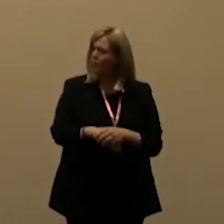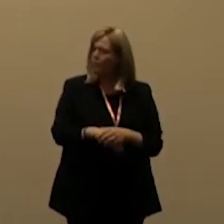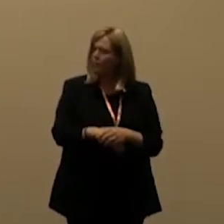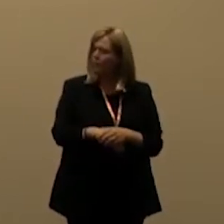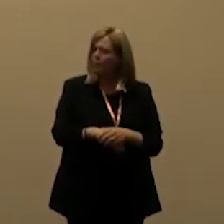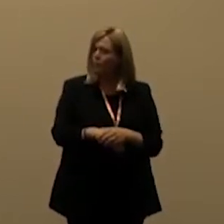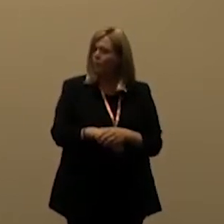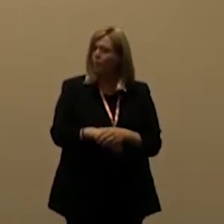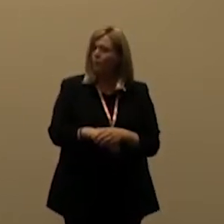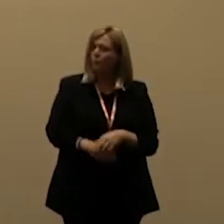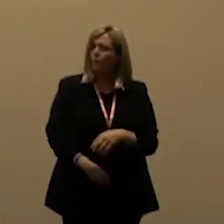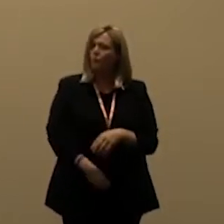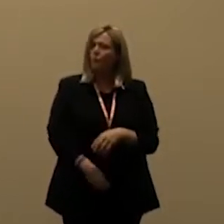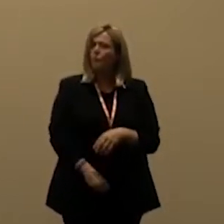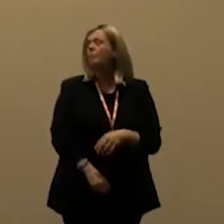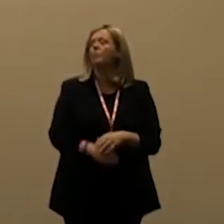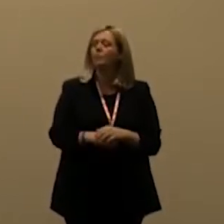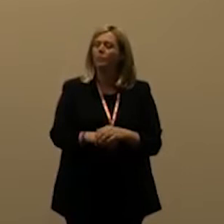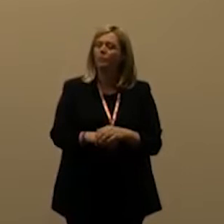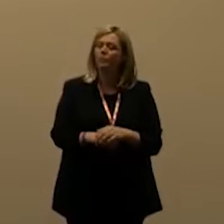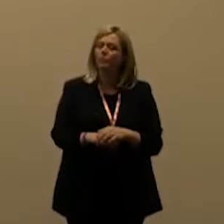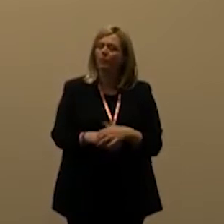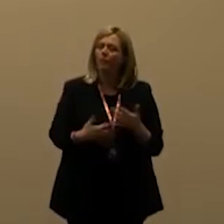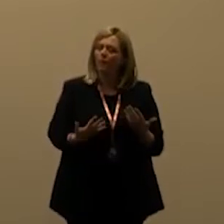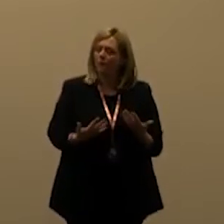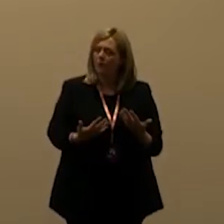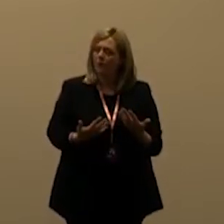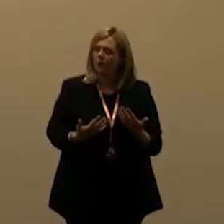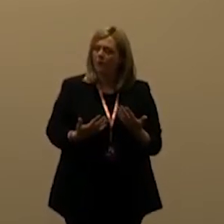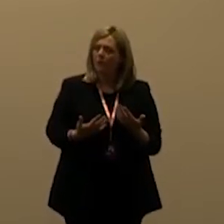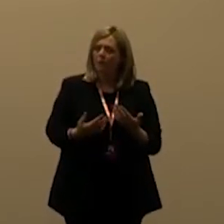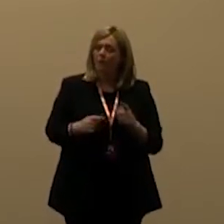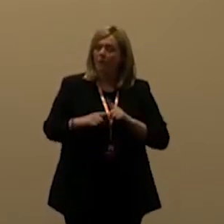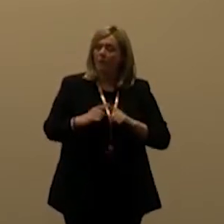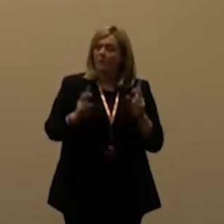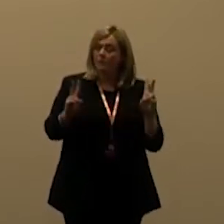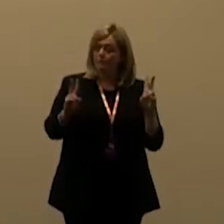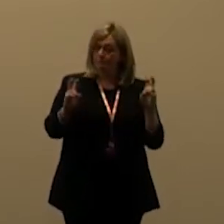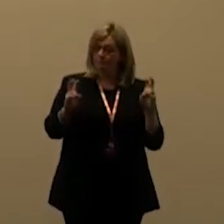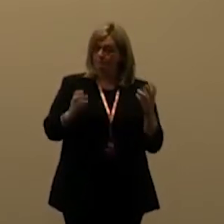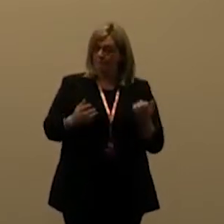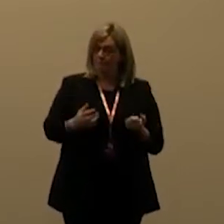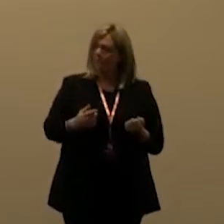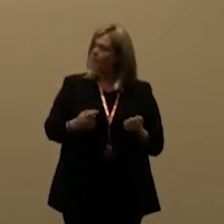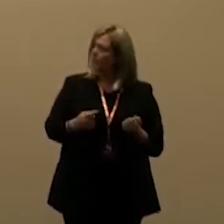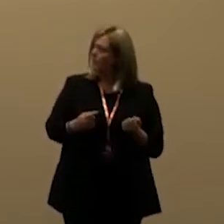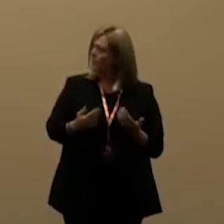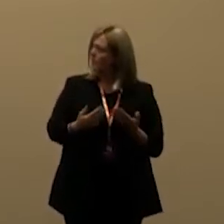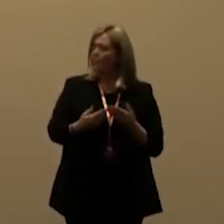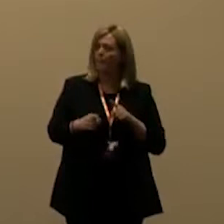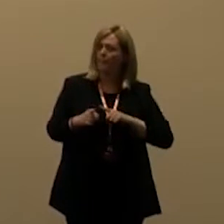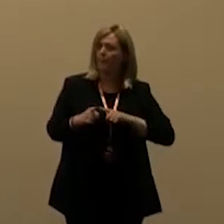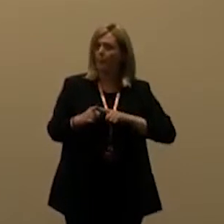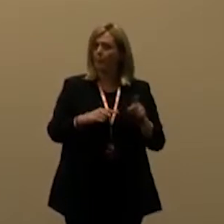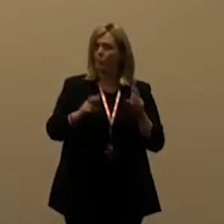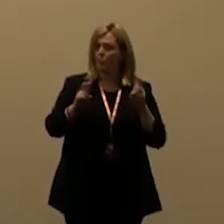have is we have a number of statements or quotes that are the most quoted